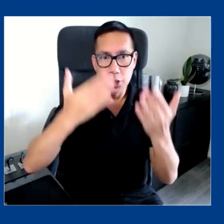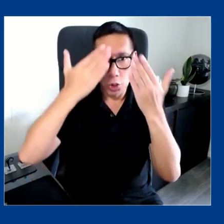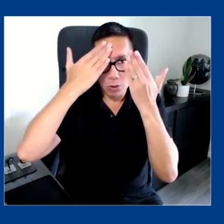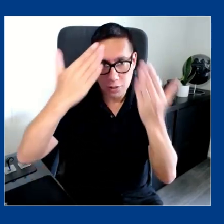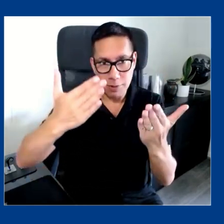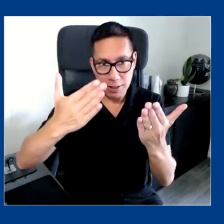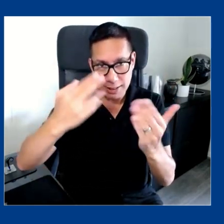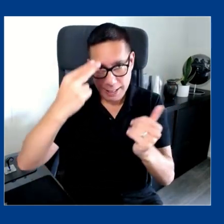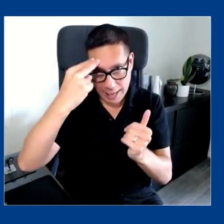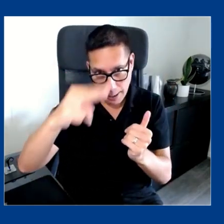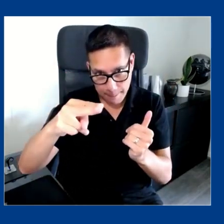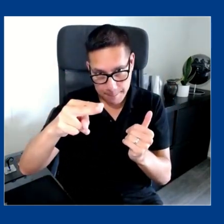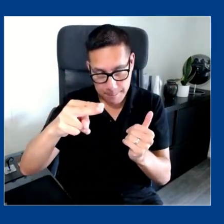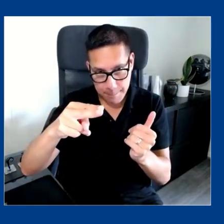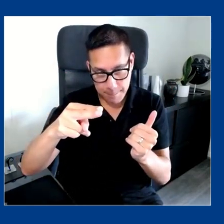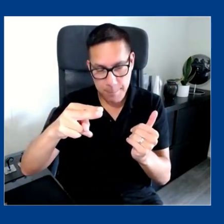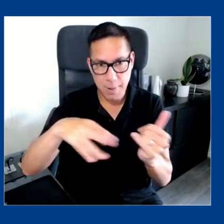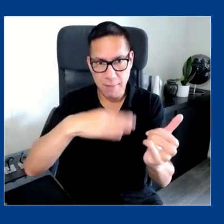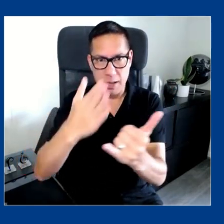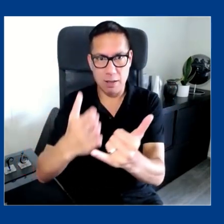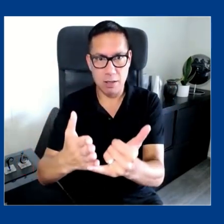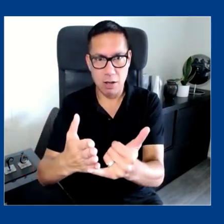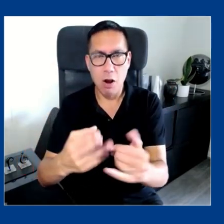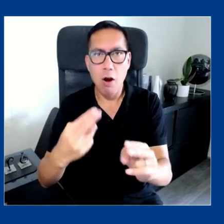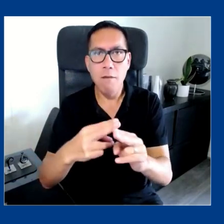for other animals.